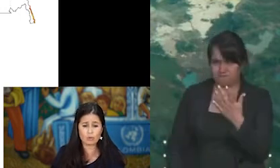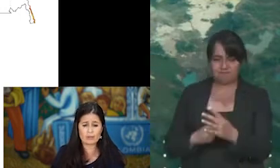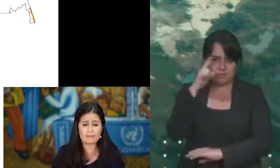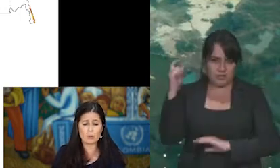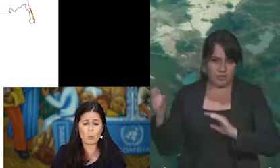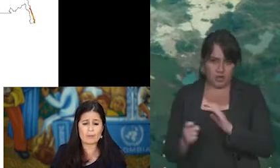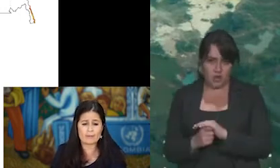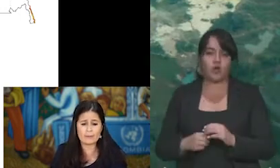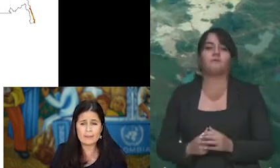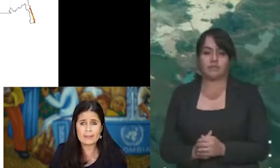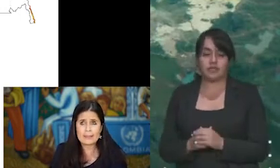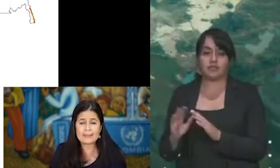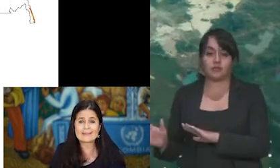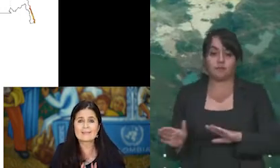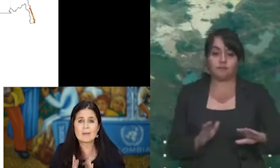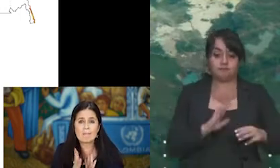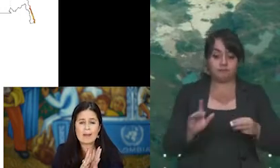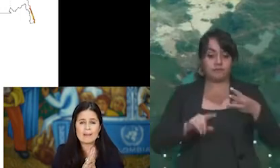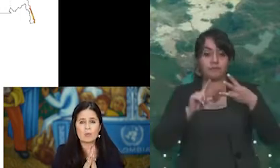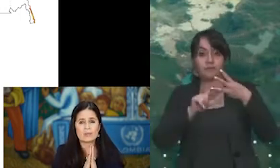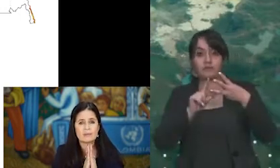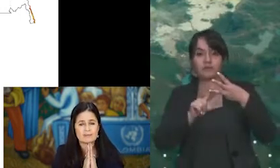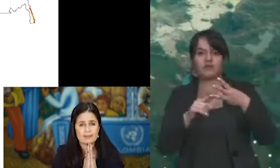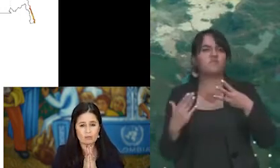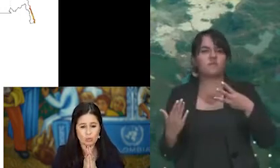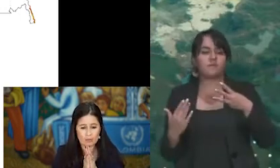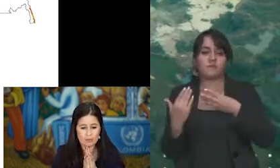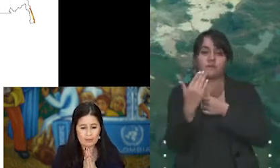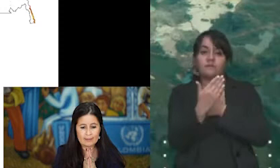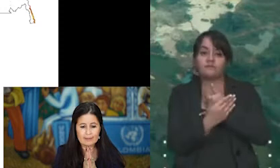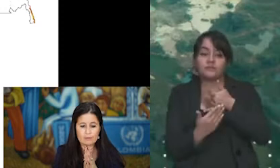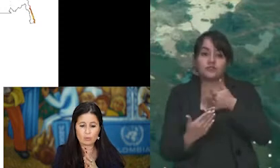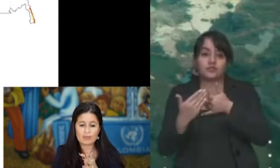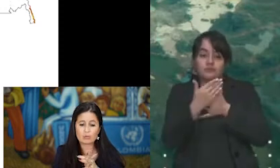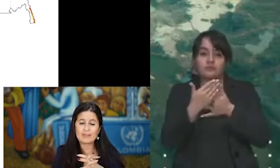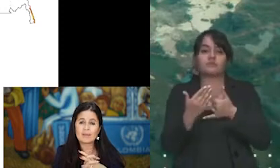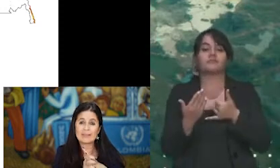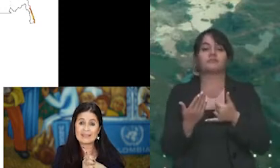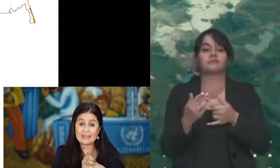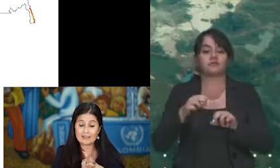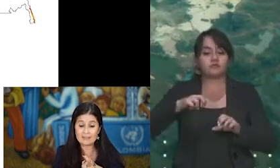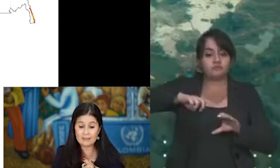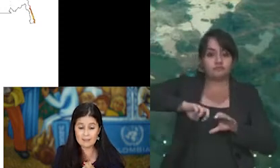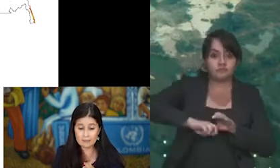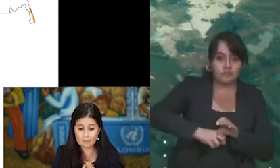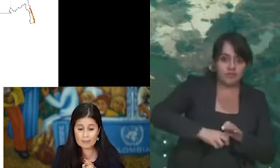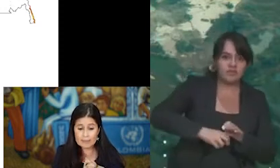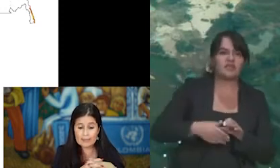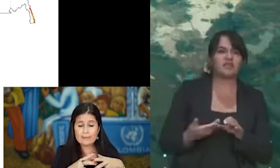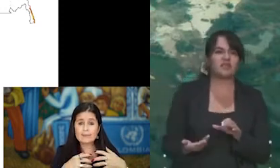find an overlap of a third zone. Those are restricted mining zones.